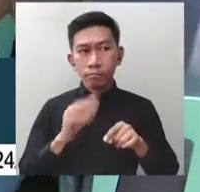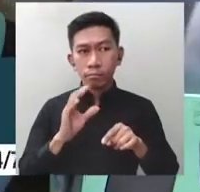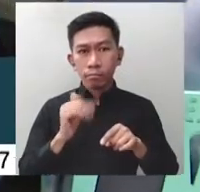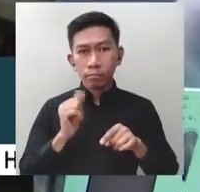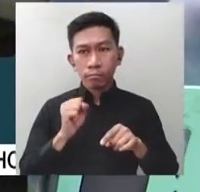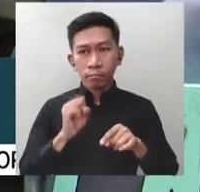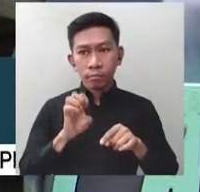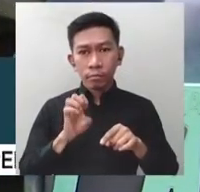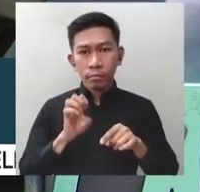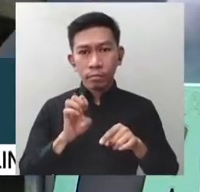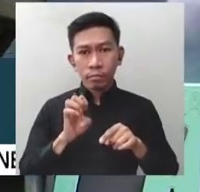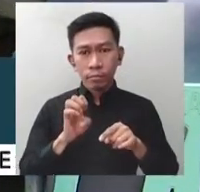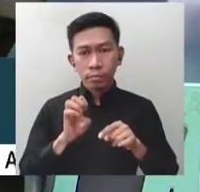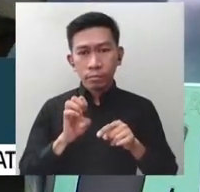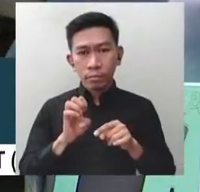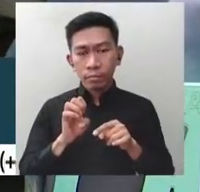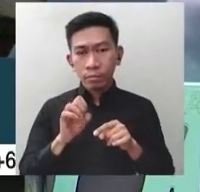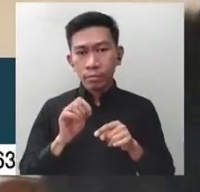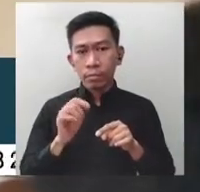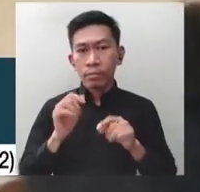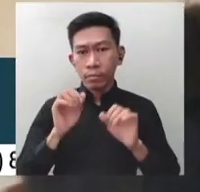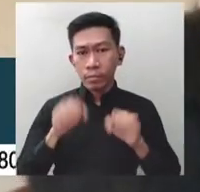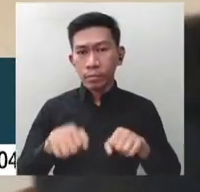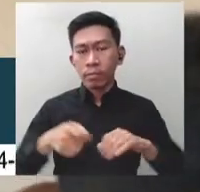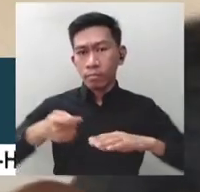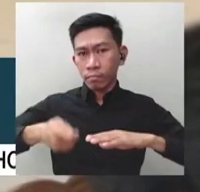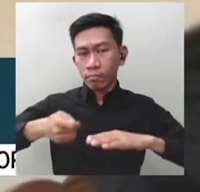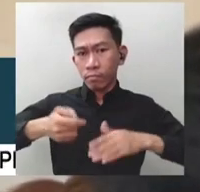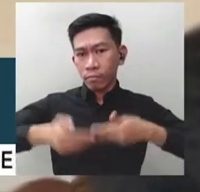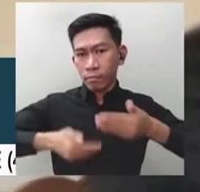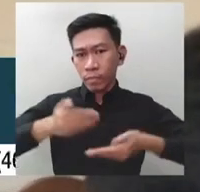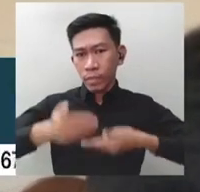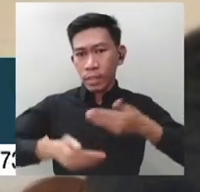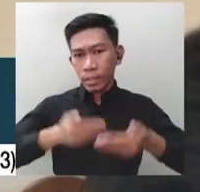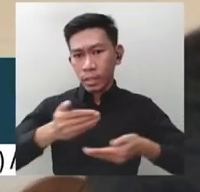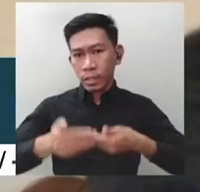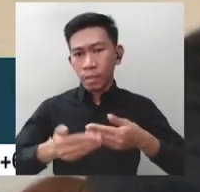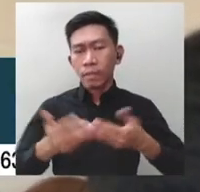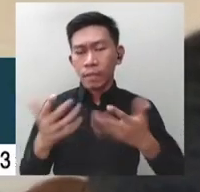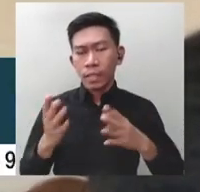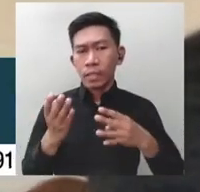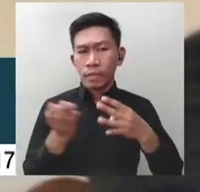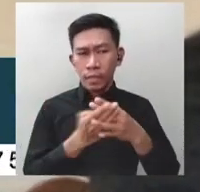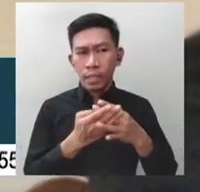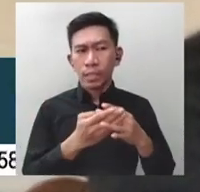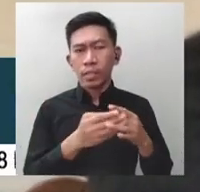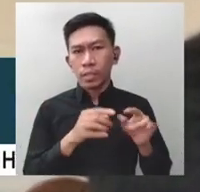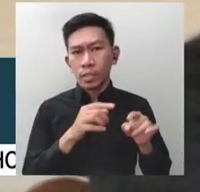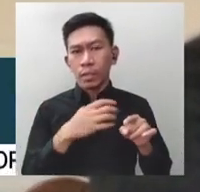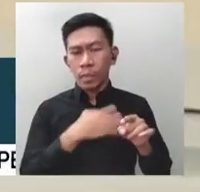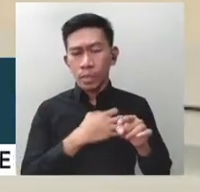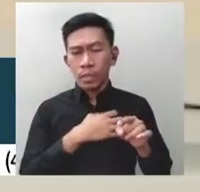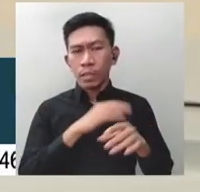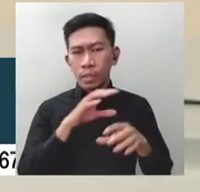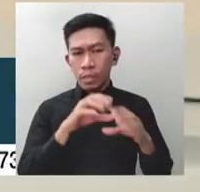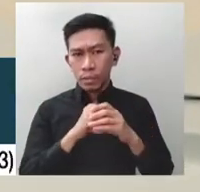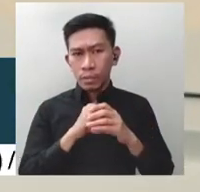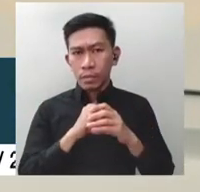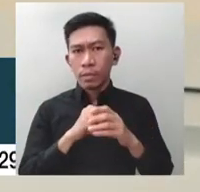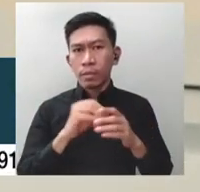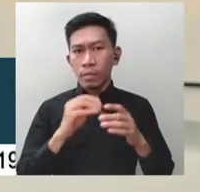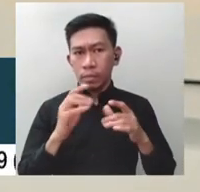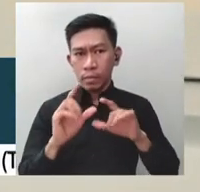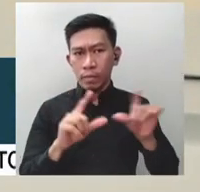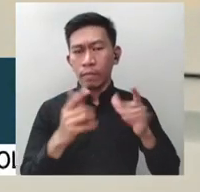discussed during the trial of the case. Criminal cases has already been filed against the six involved officers, and including